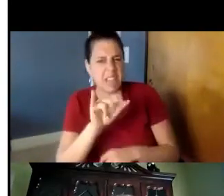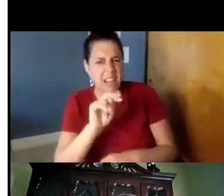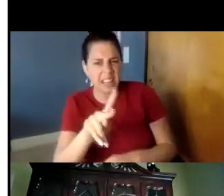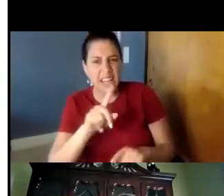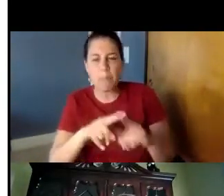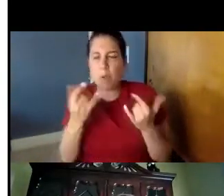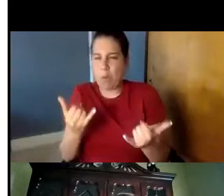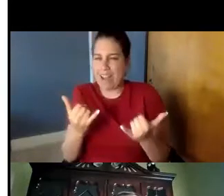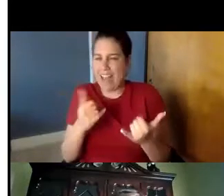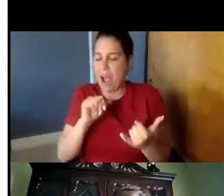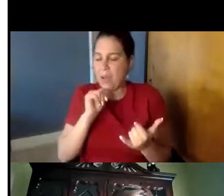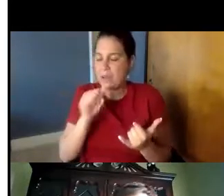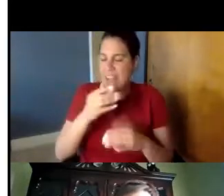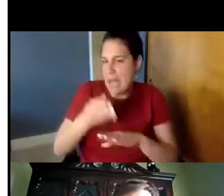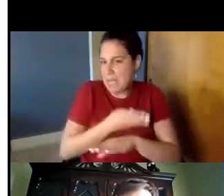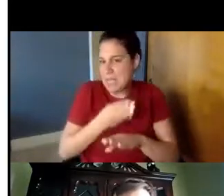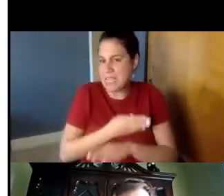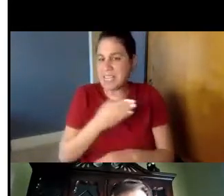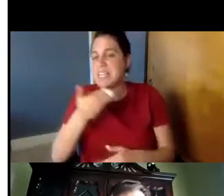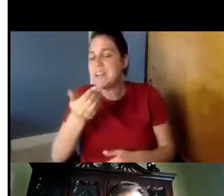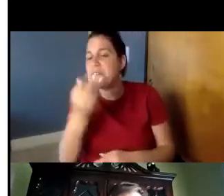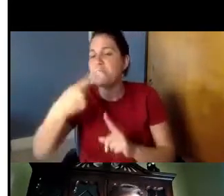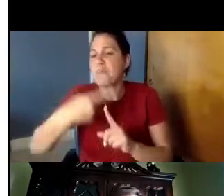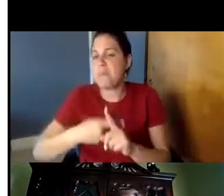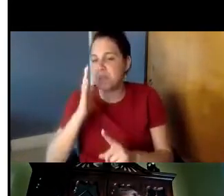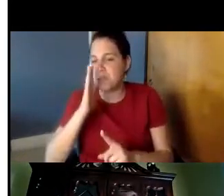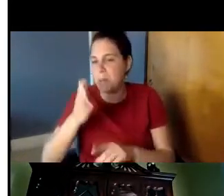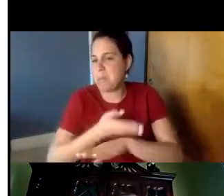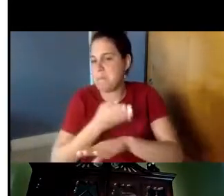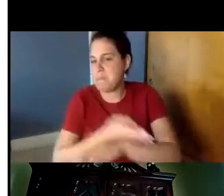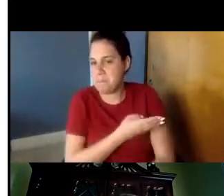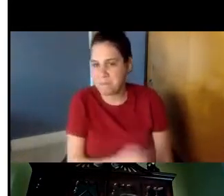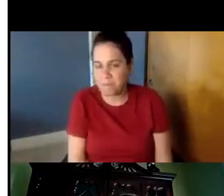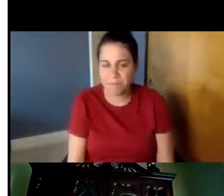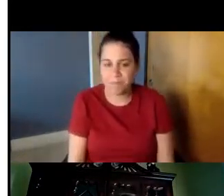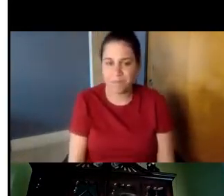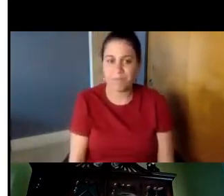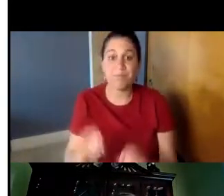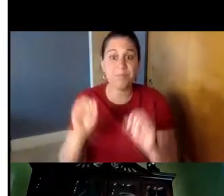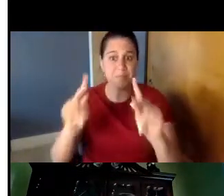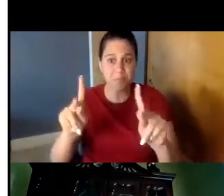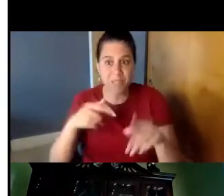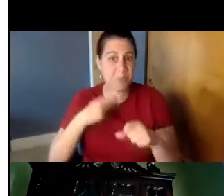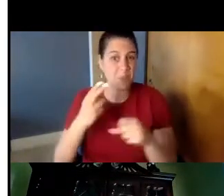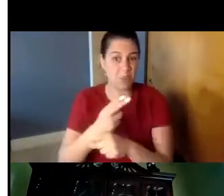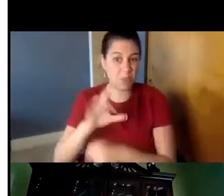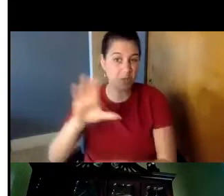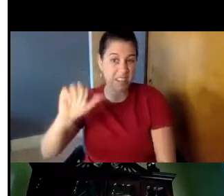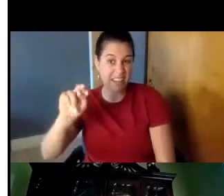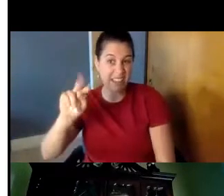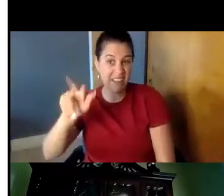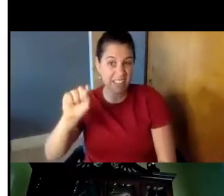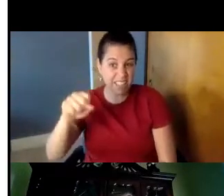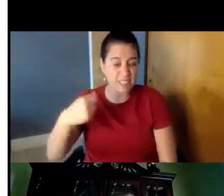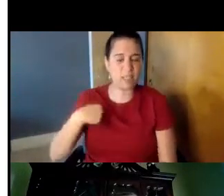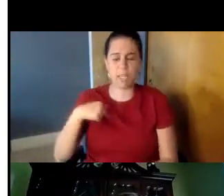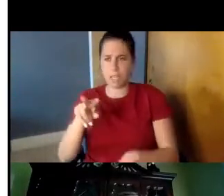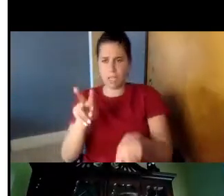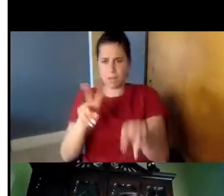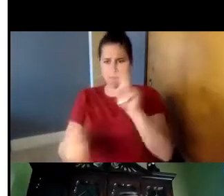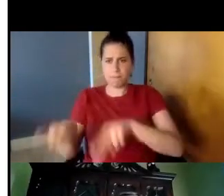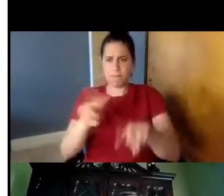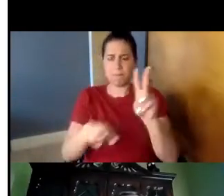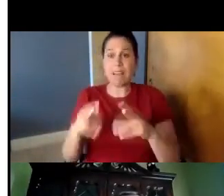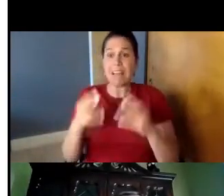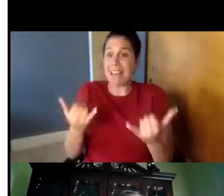months, and I'll circulate the new link when we get it up and running. So using Canvas, we looked at who comes to the